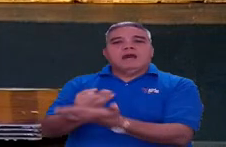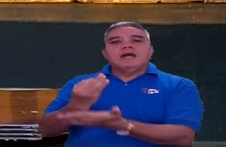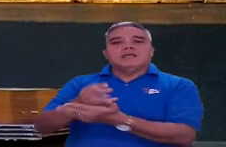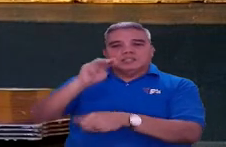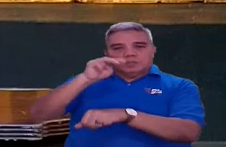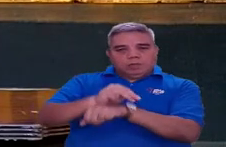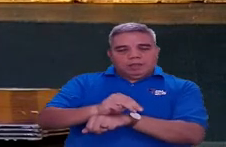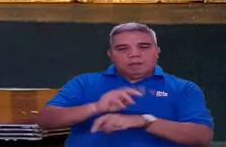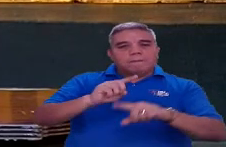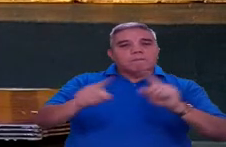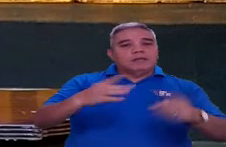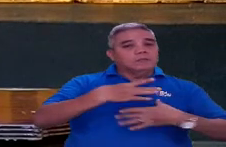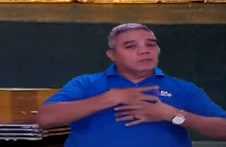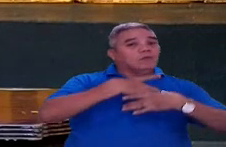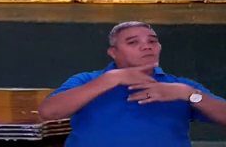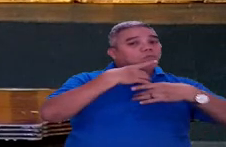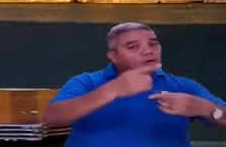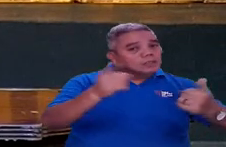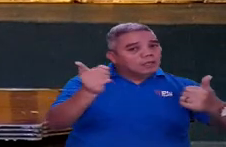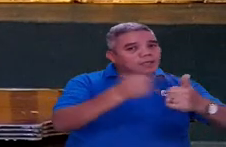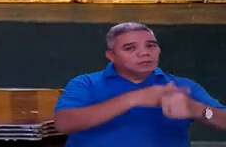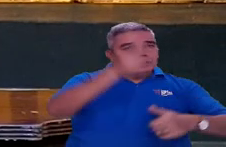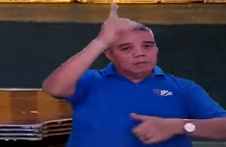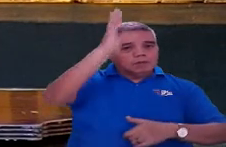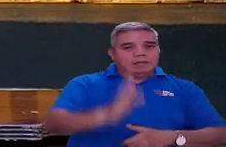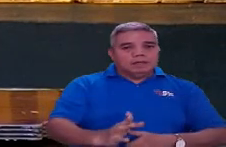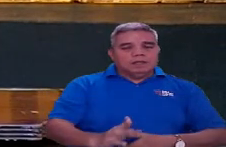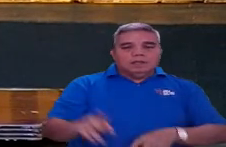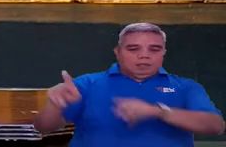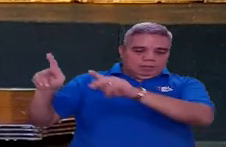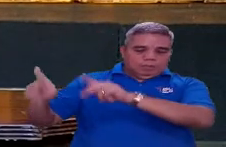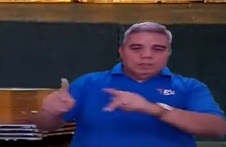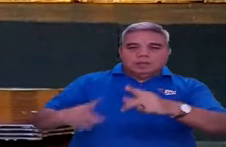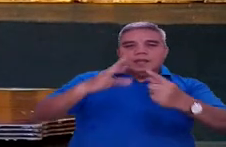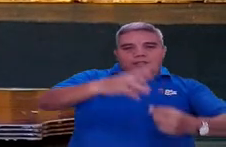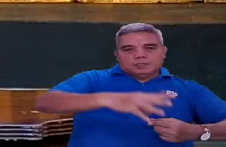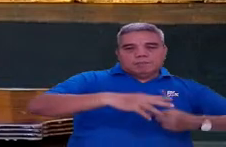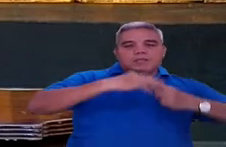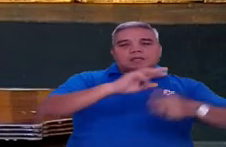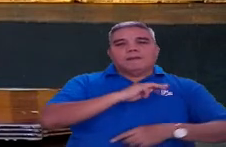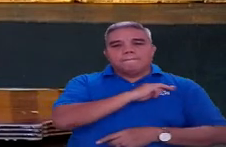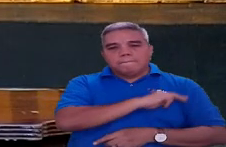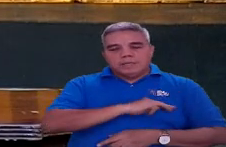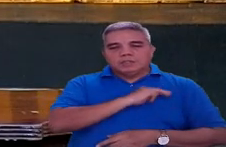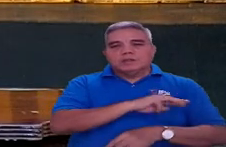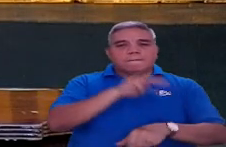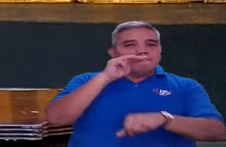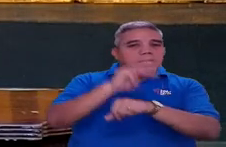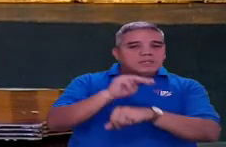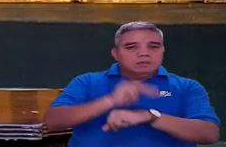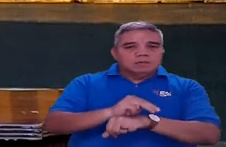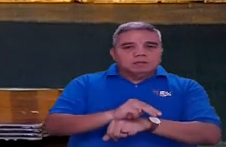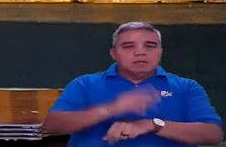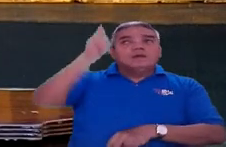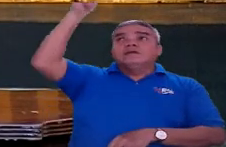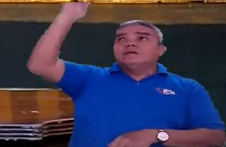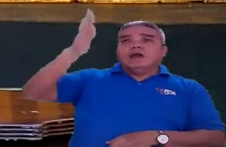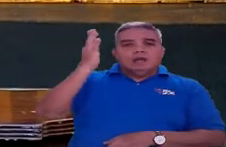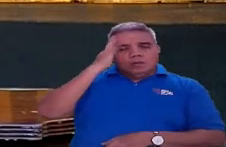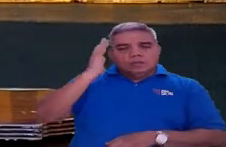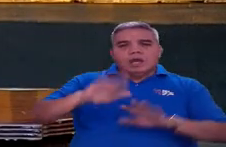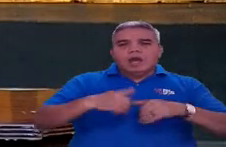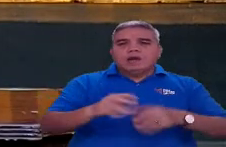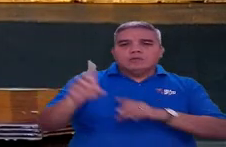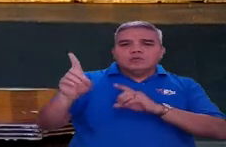seek first the interest of God. The will and the plan of God, especially in mission, our ministry, He knows how